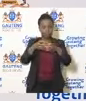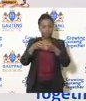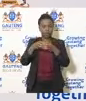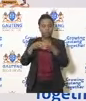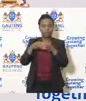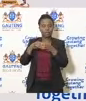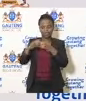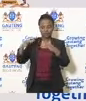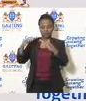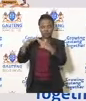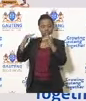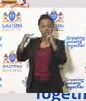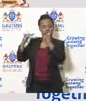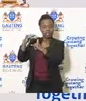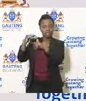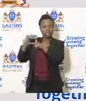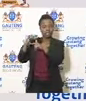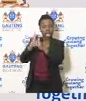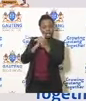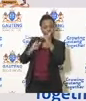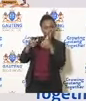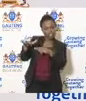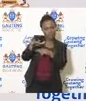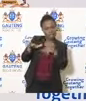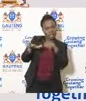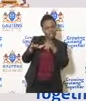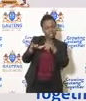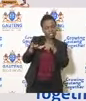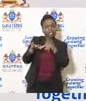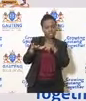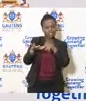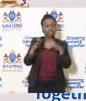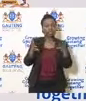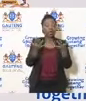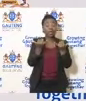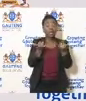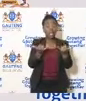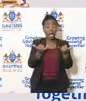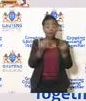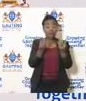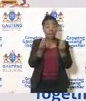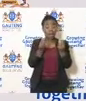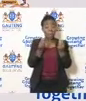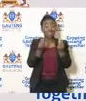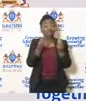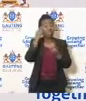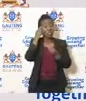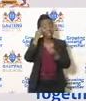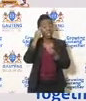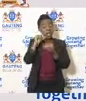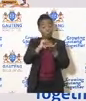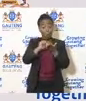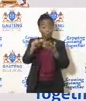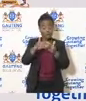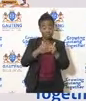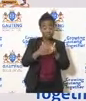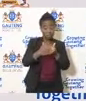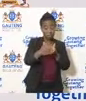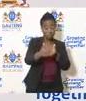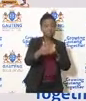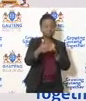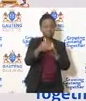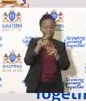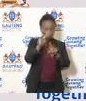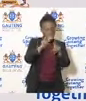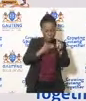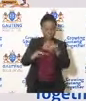quarantine, essentially. So these numbers would be coming out of that. We think in a week's time we'll be monitoring.